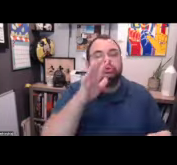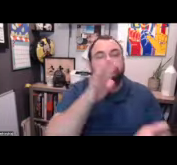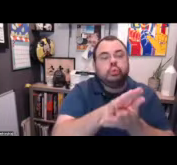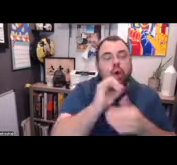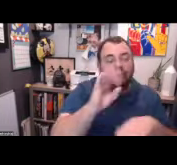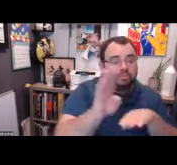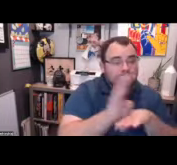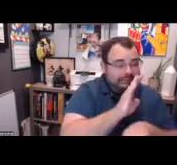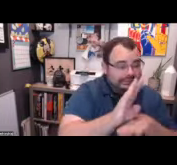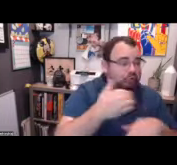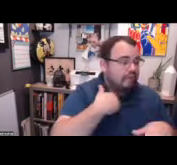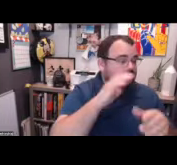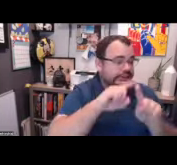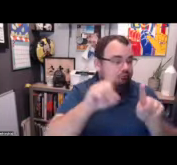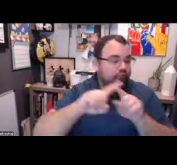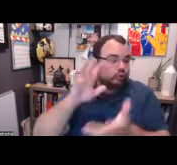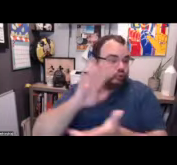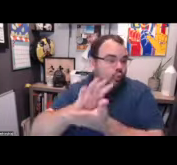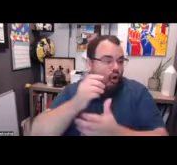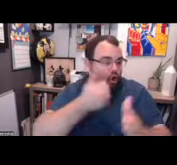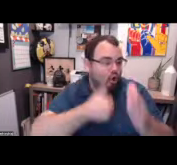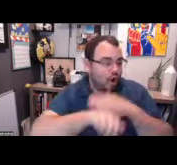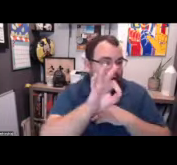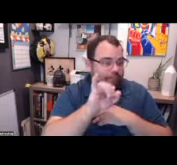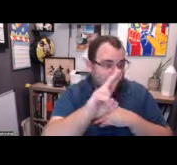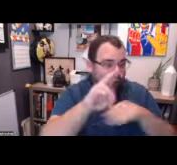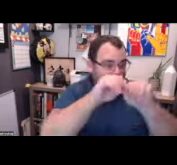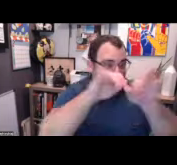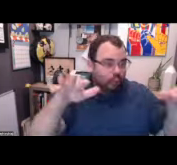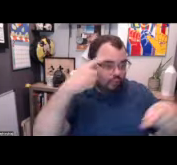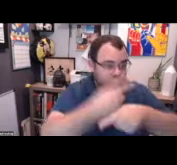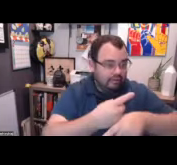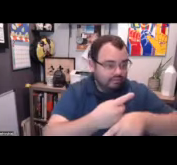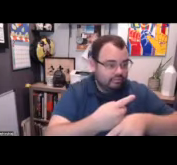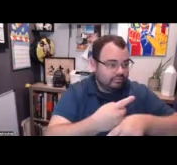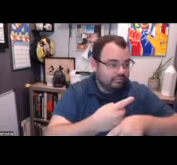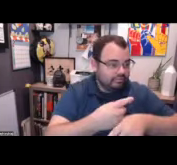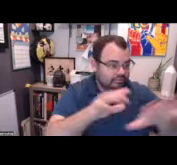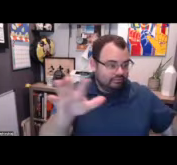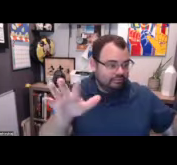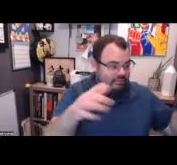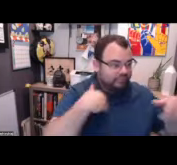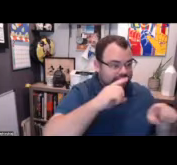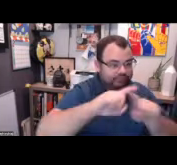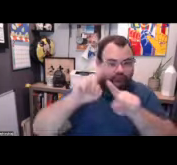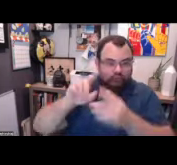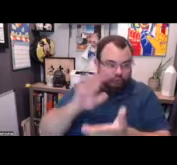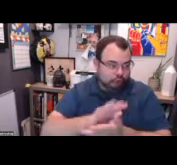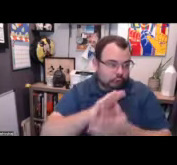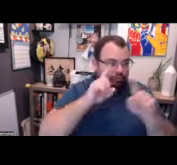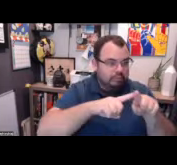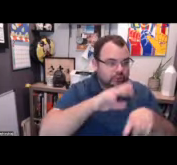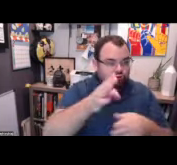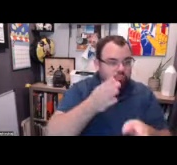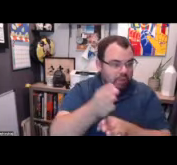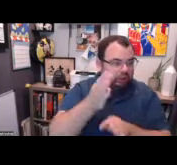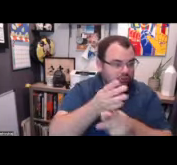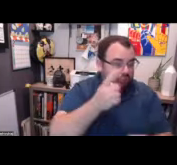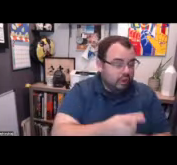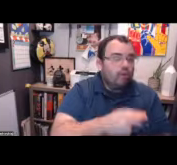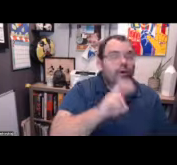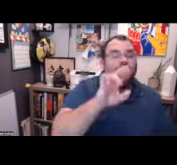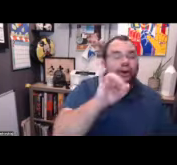for engineering, for the science, for business. They have different schools under it, like just like at FIU, right? That's a school of engineering,